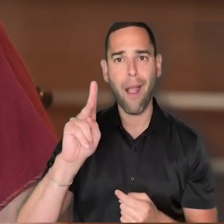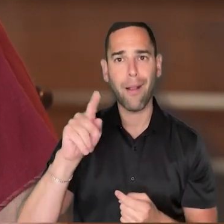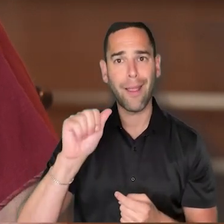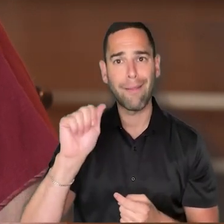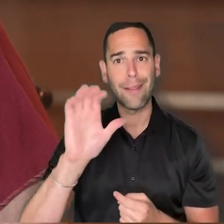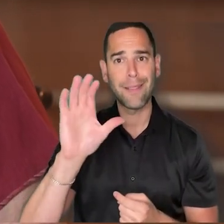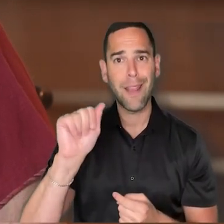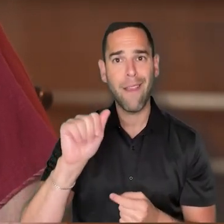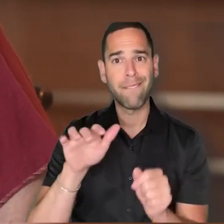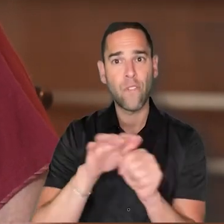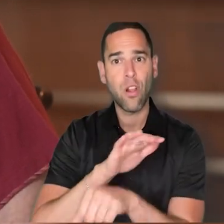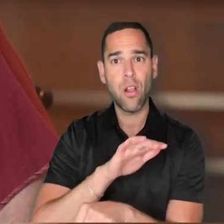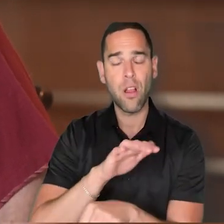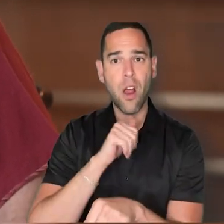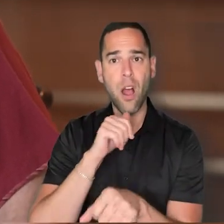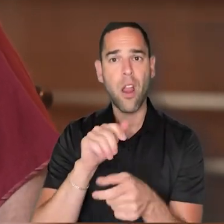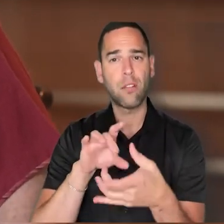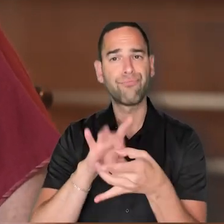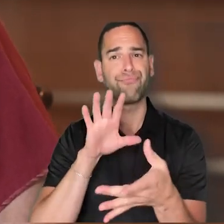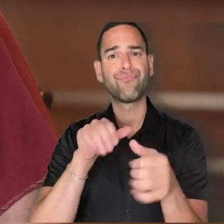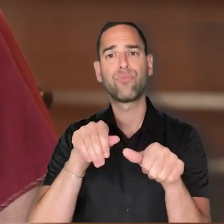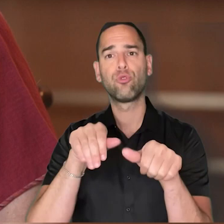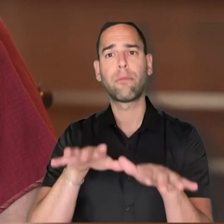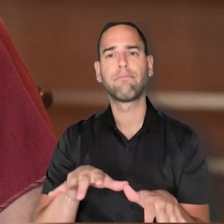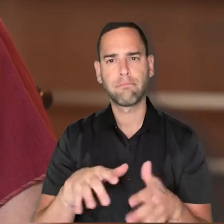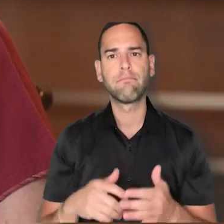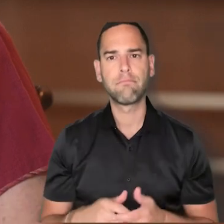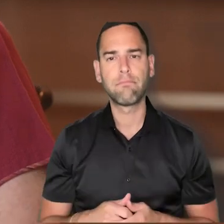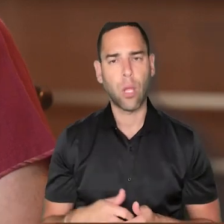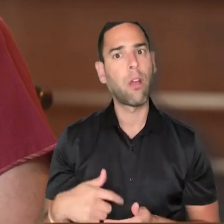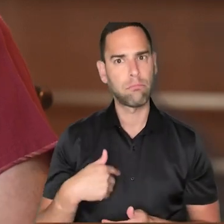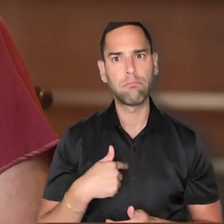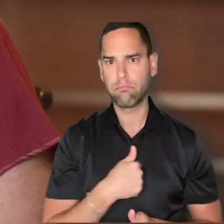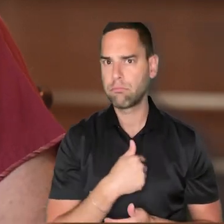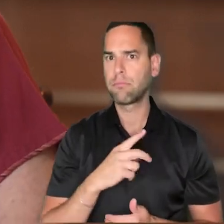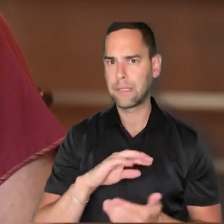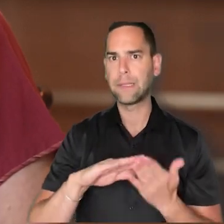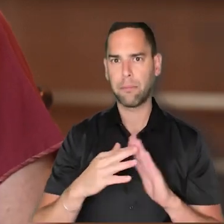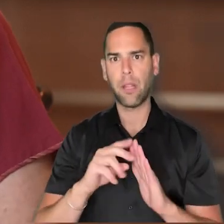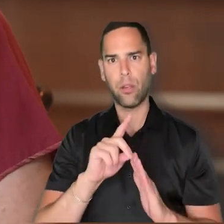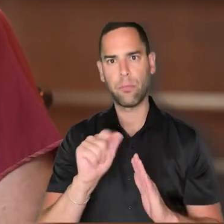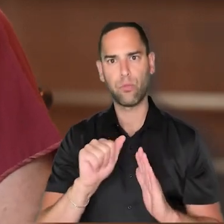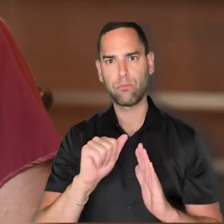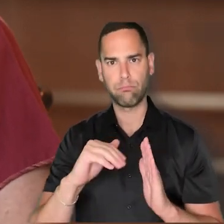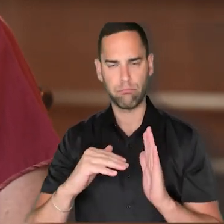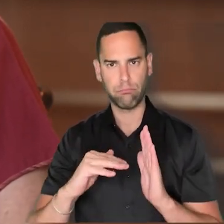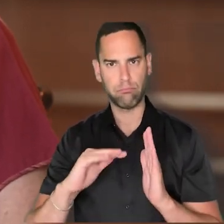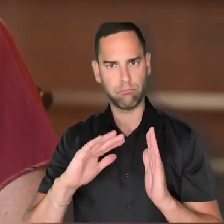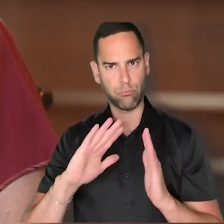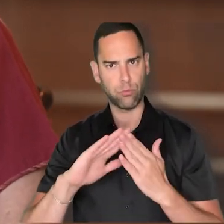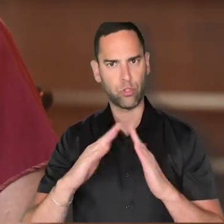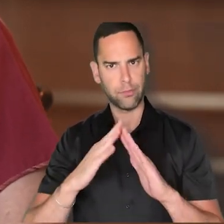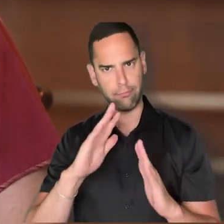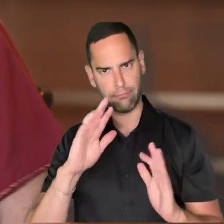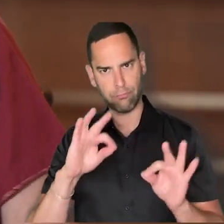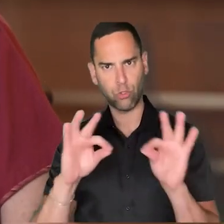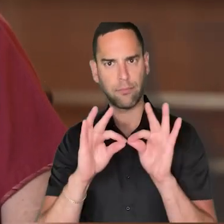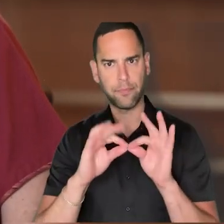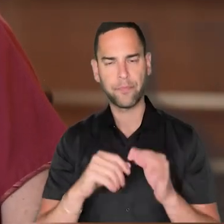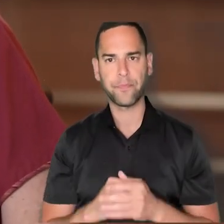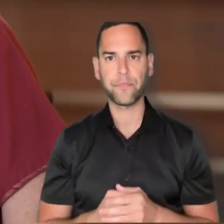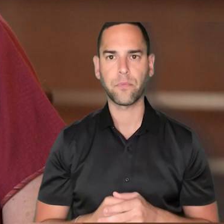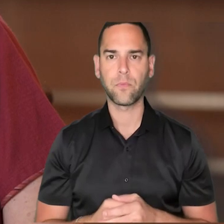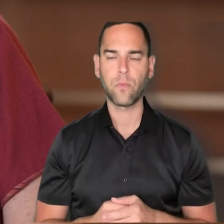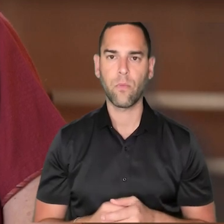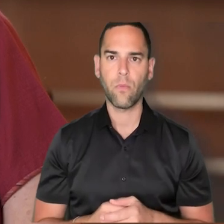the ACA as much as they wanted to. I also found it very interesting to look at efforts